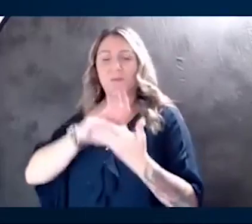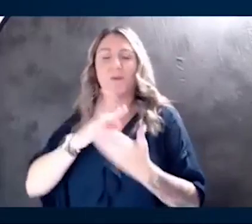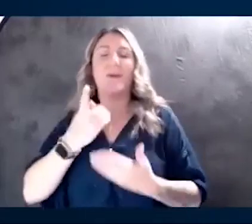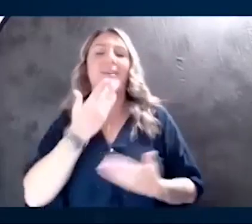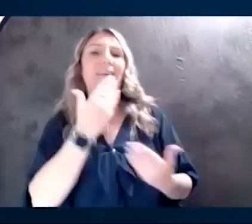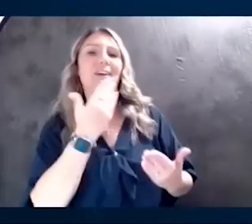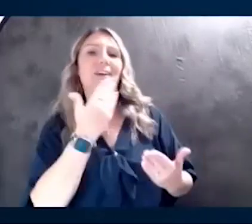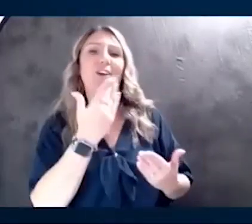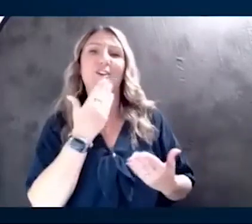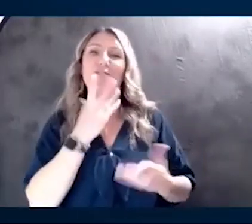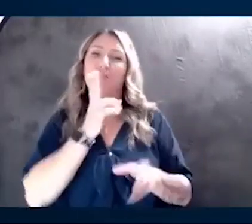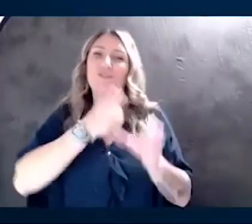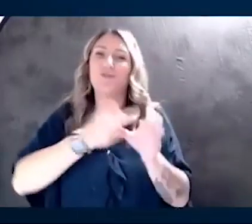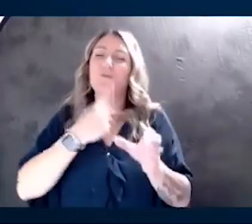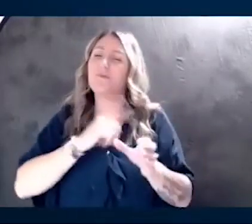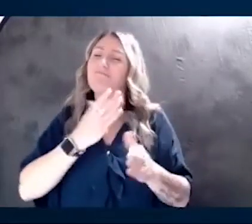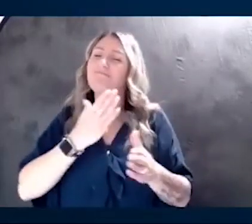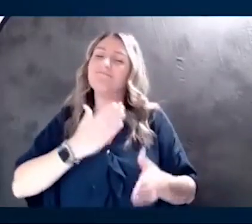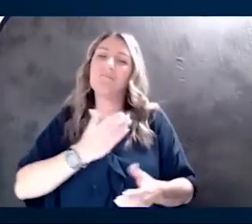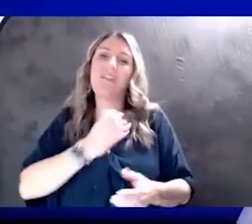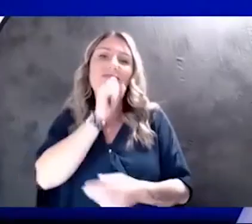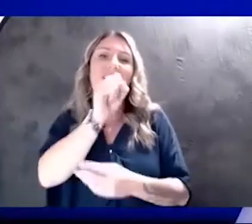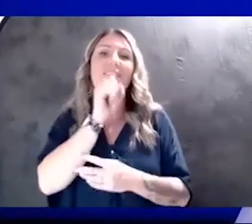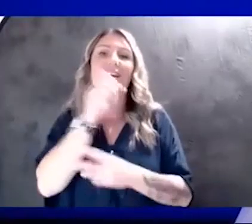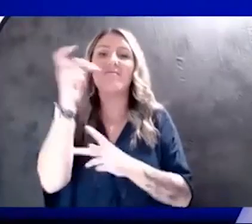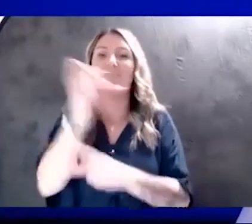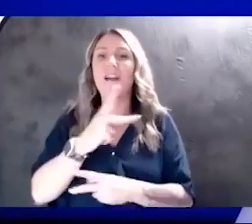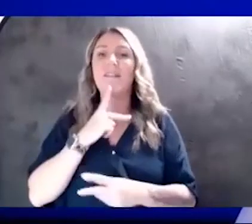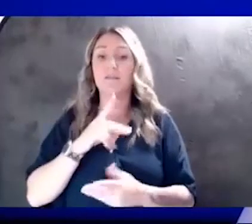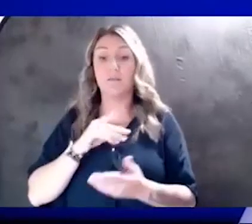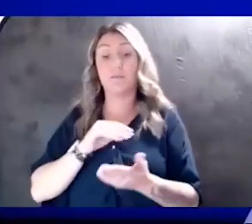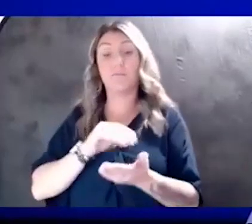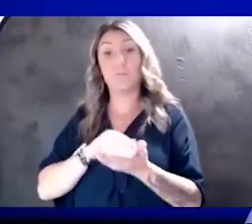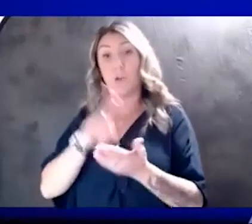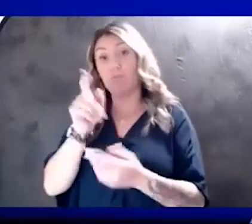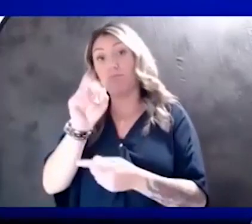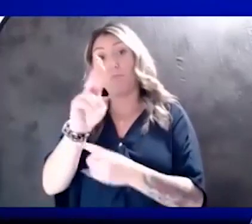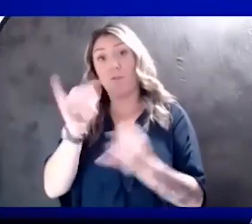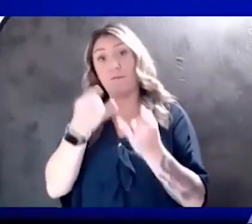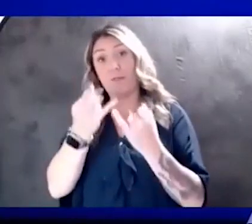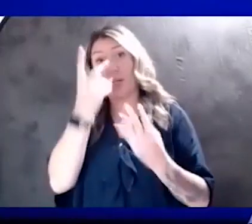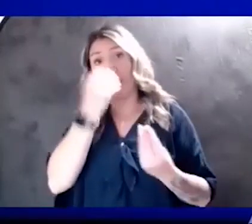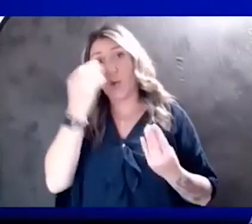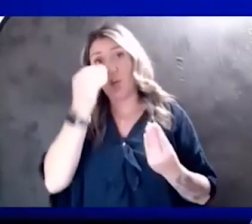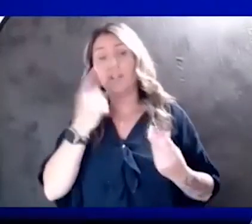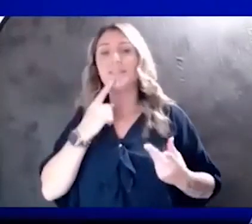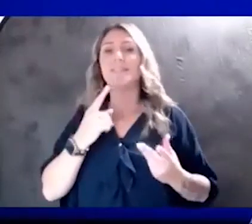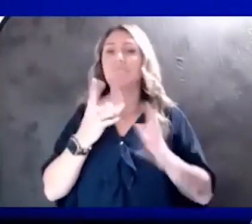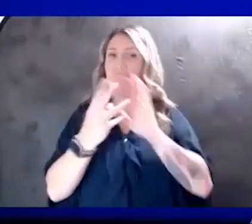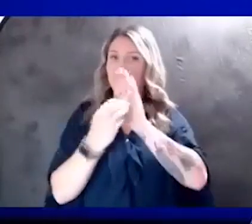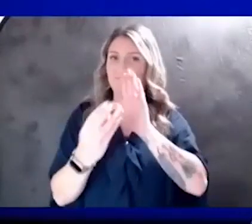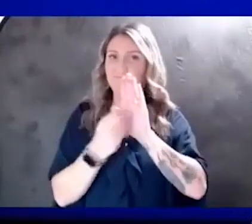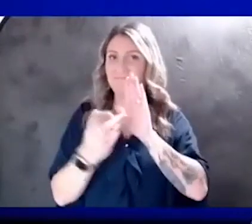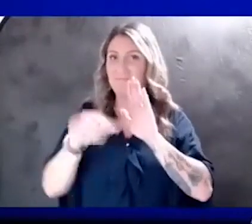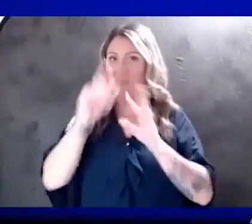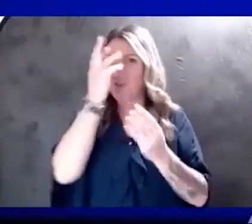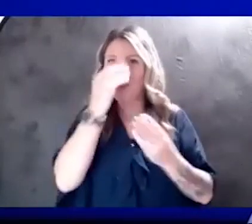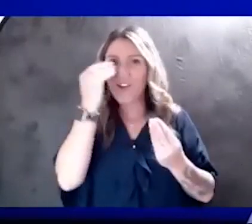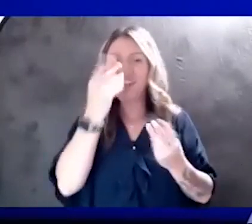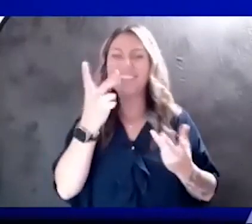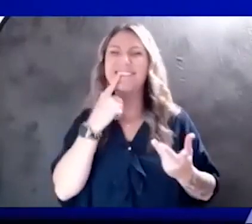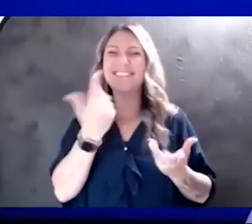to have you back on. Thanks, Shelby. Dr. Barr, final thoughts? Yeah, to echo some of the thoughts and add a little bit more, I guess, right?